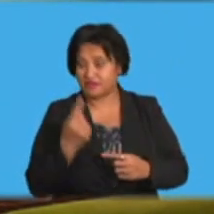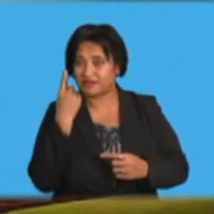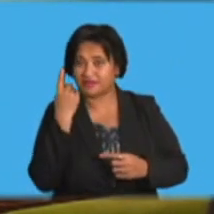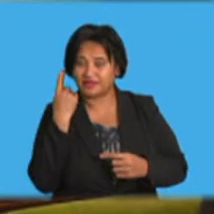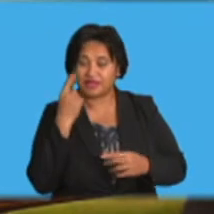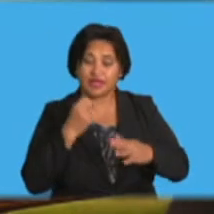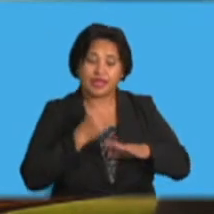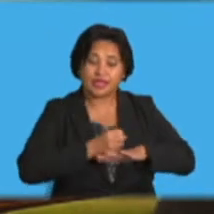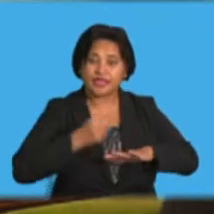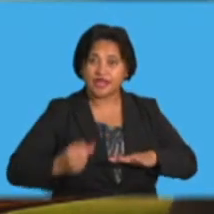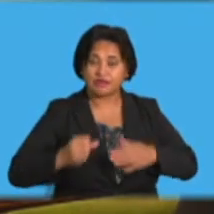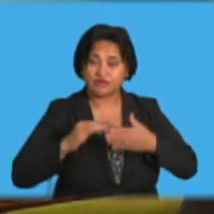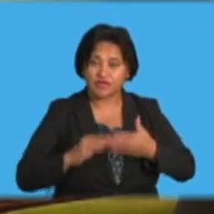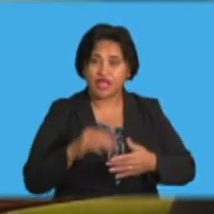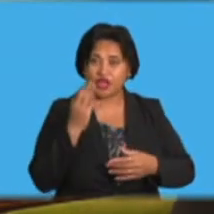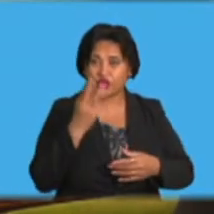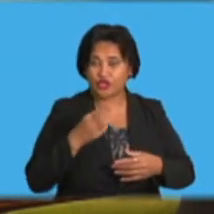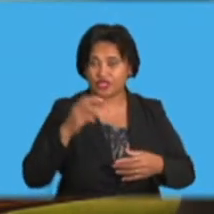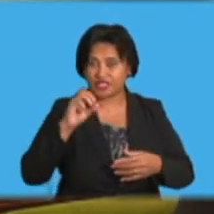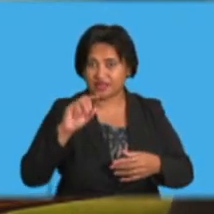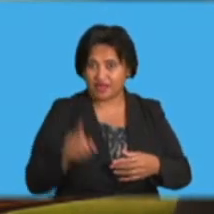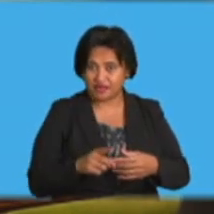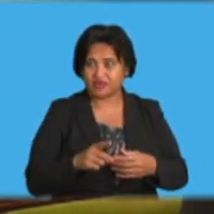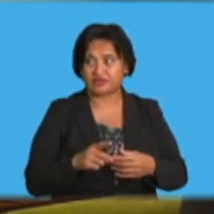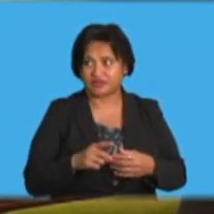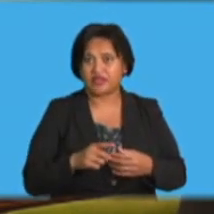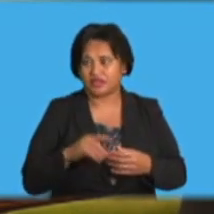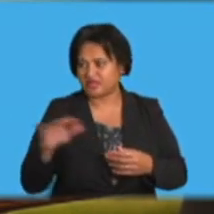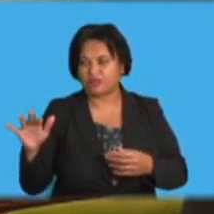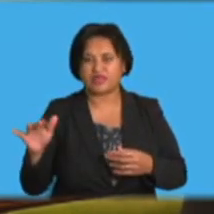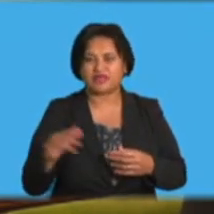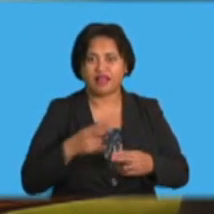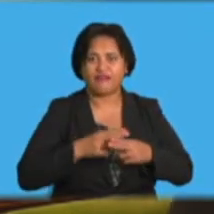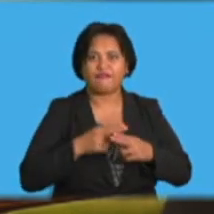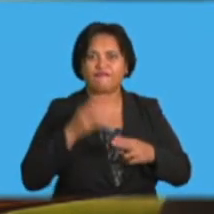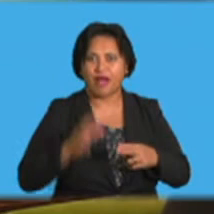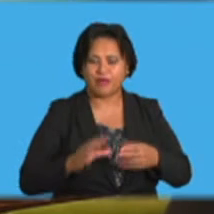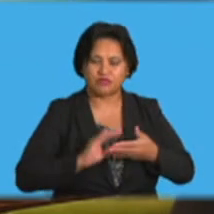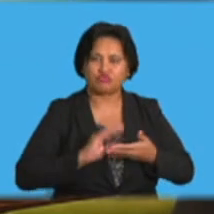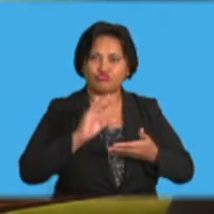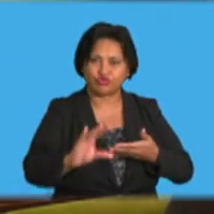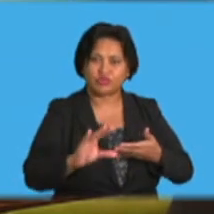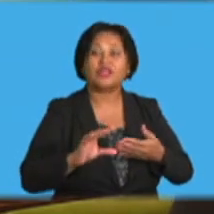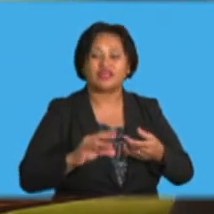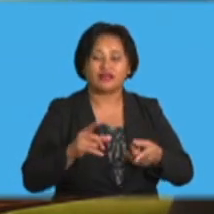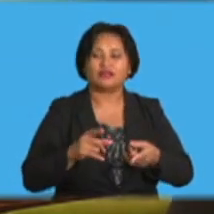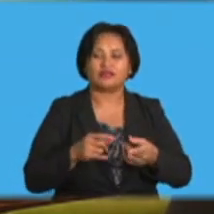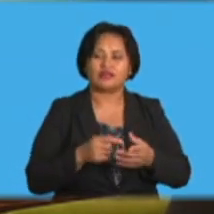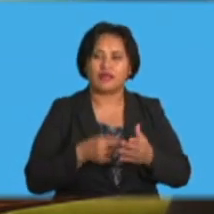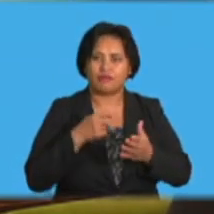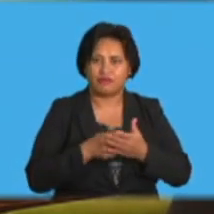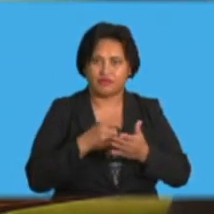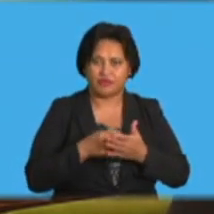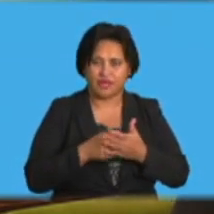Government has assisted a total of 30,697 farmers with a total cost of $15.3 million. Out of this, Madam Speaker,